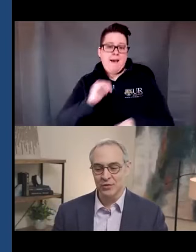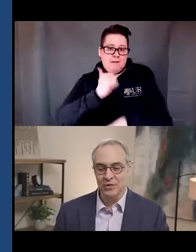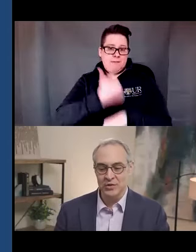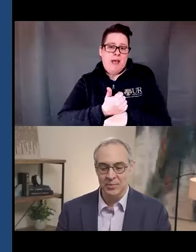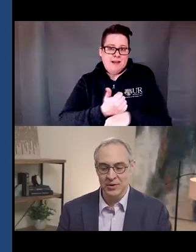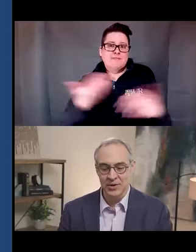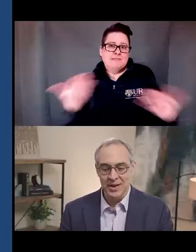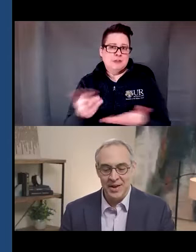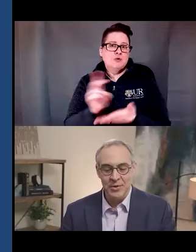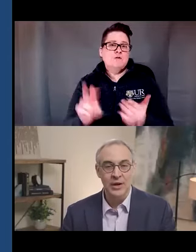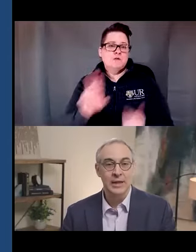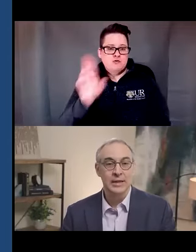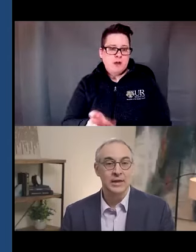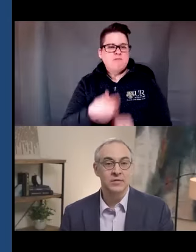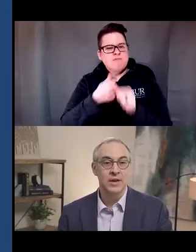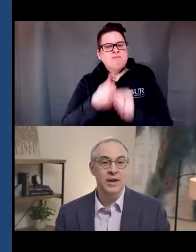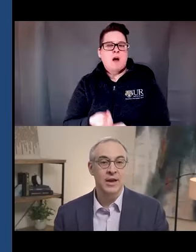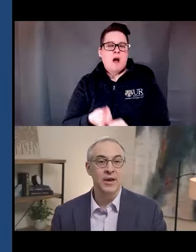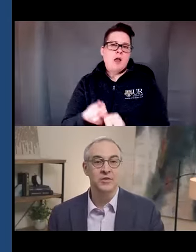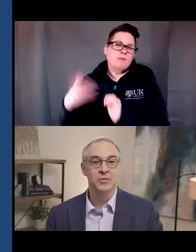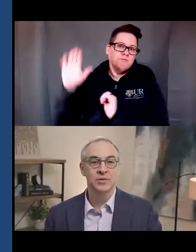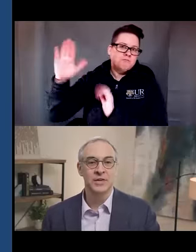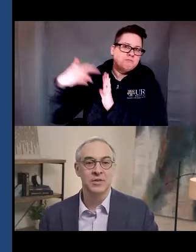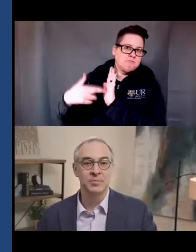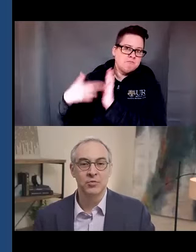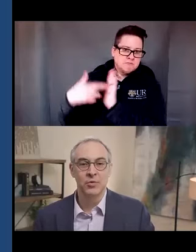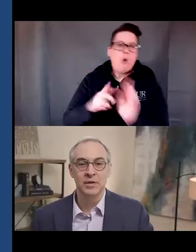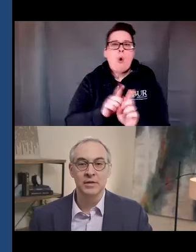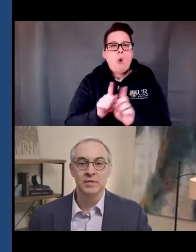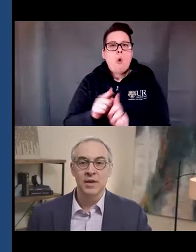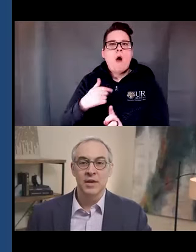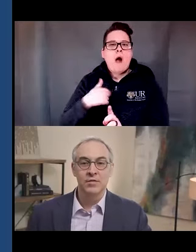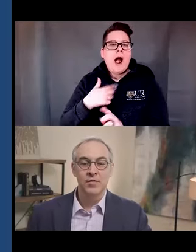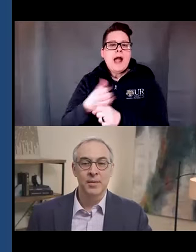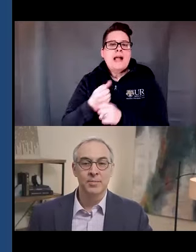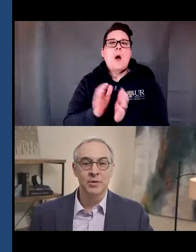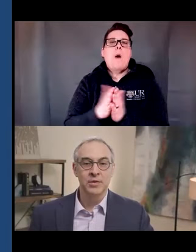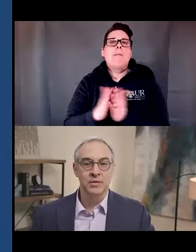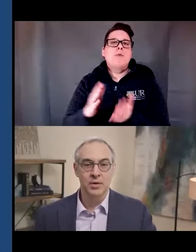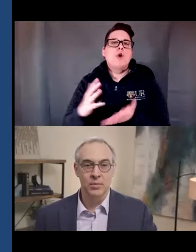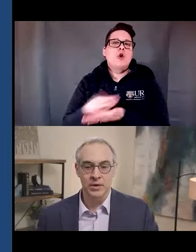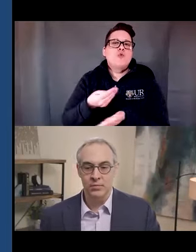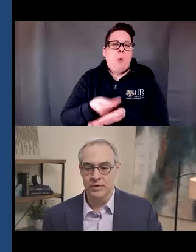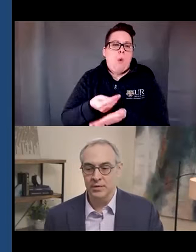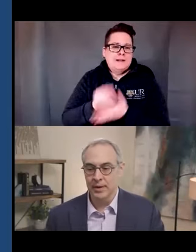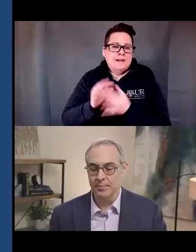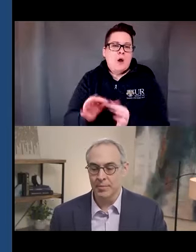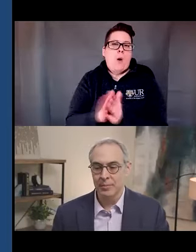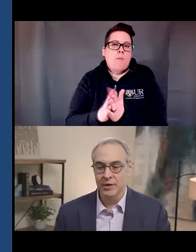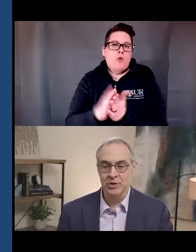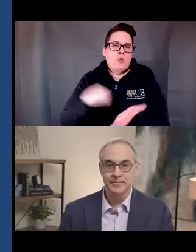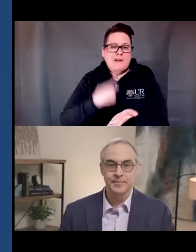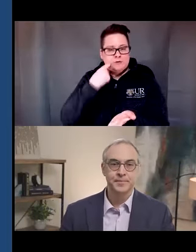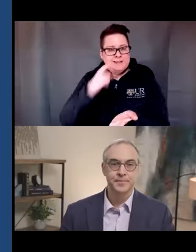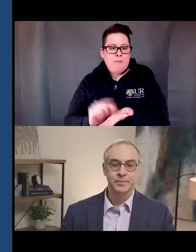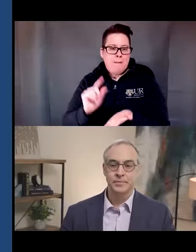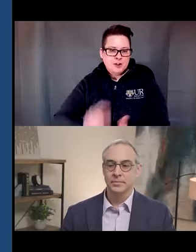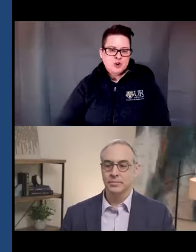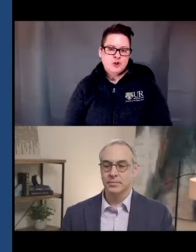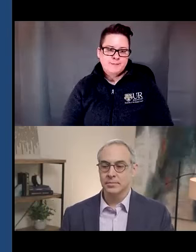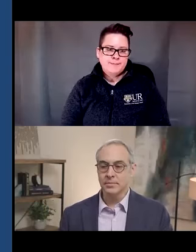the university per guidelines. I also received some book royalties from a book that we recently published.